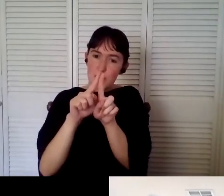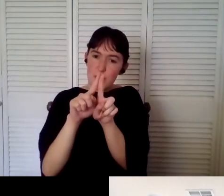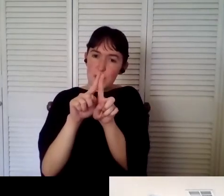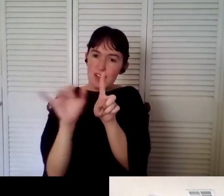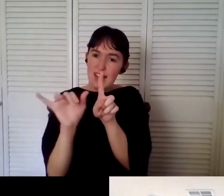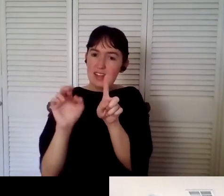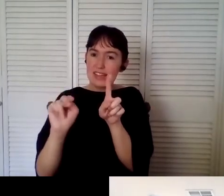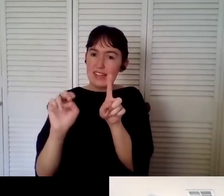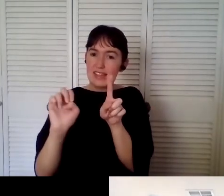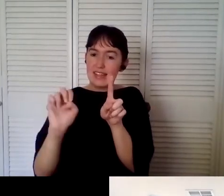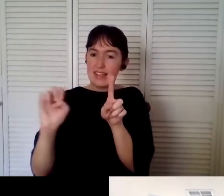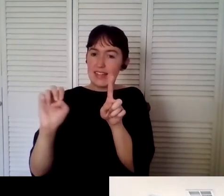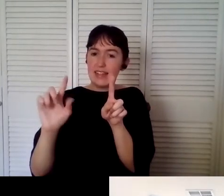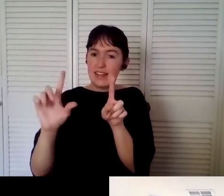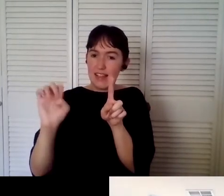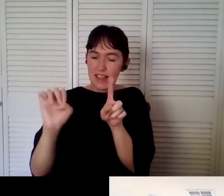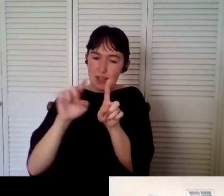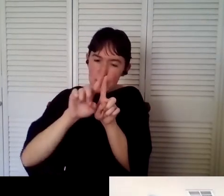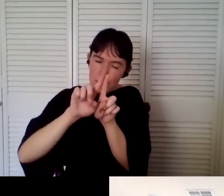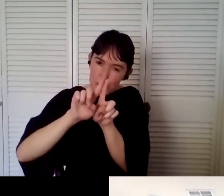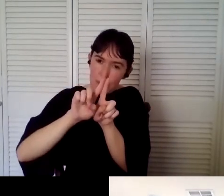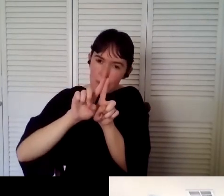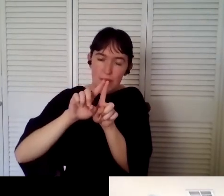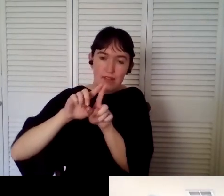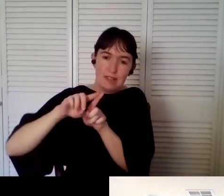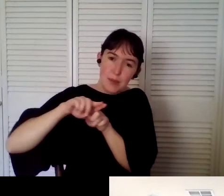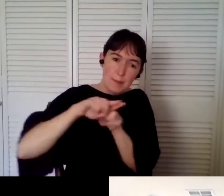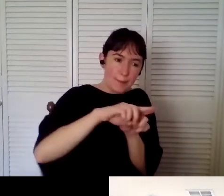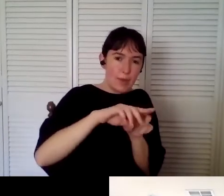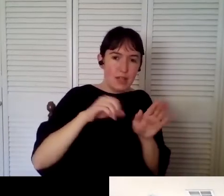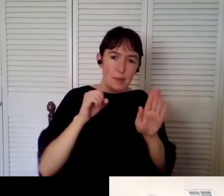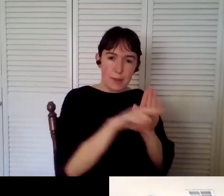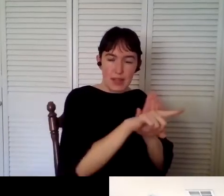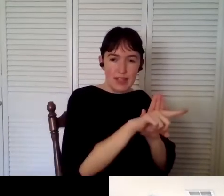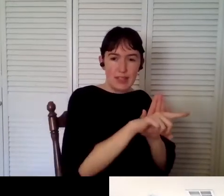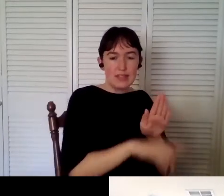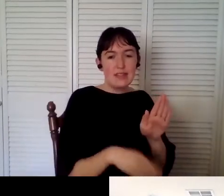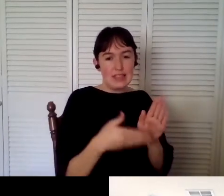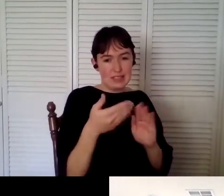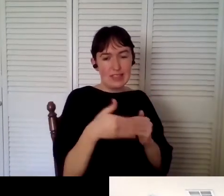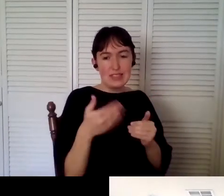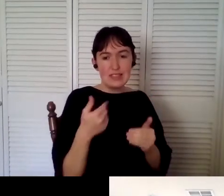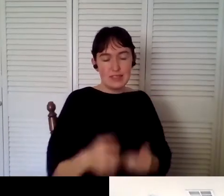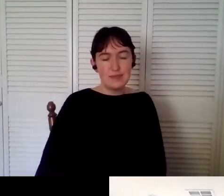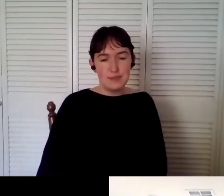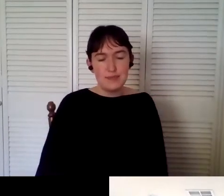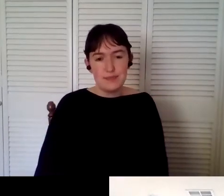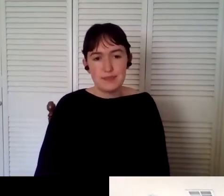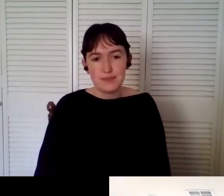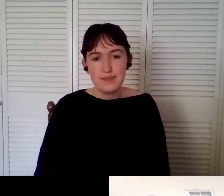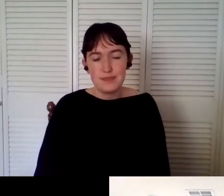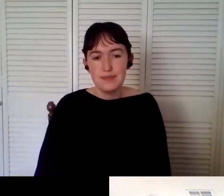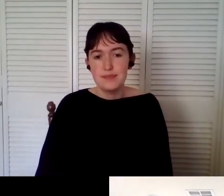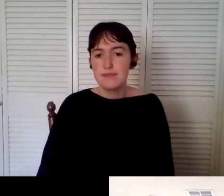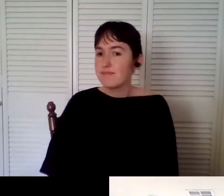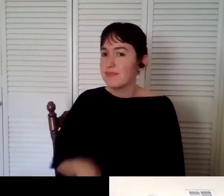an arrow, just to get maximum penetration and as little surface area as possible. Very cool. We've got a question from